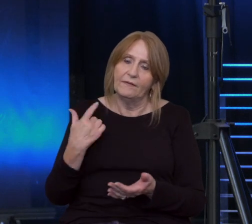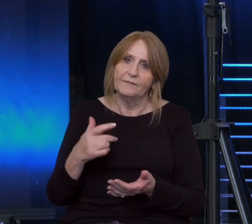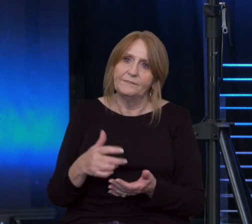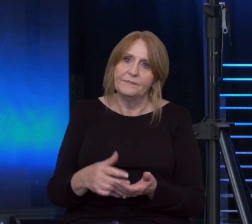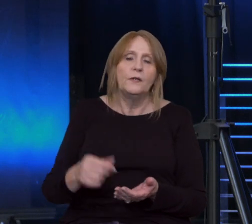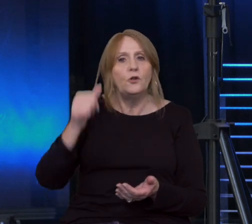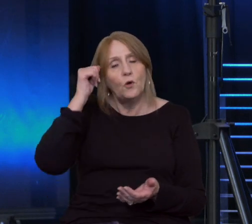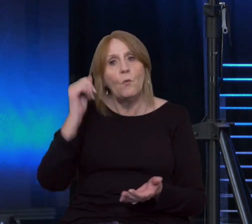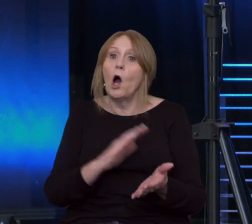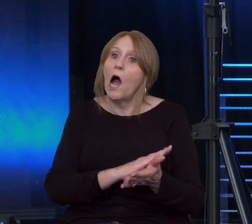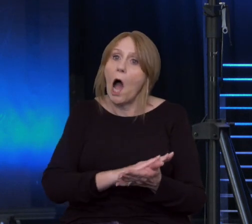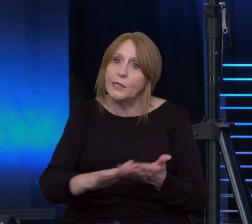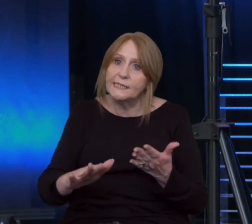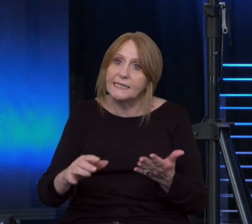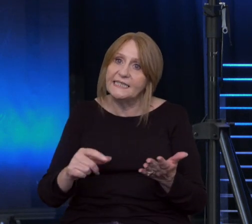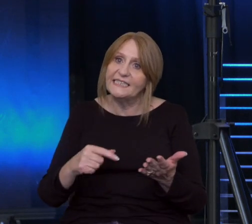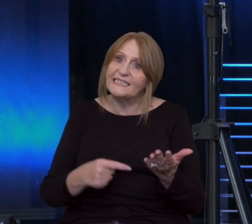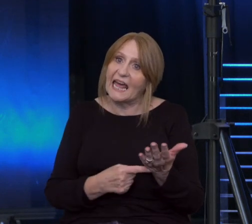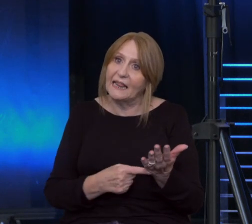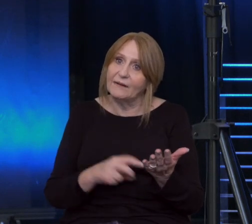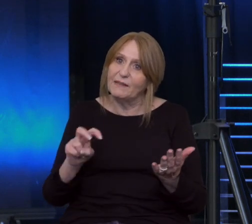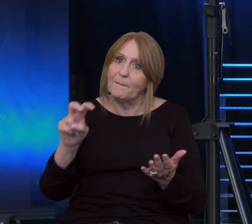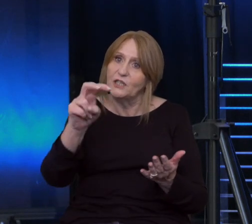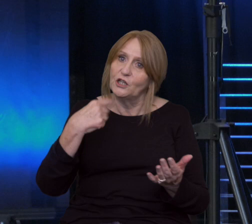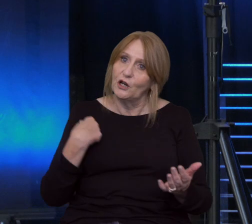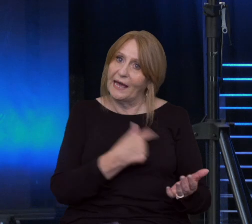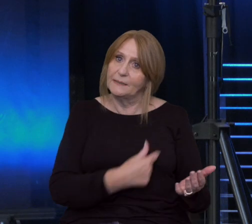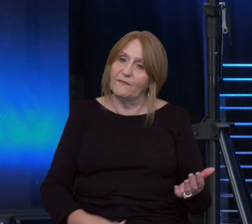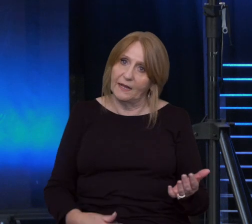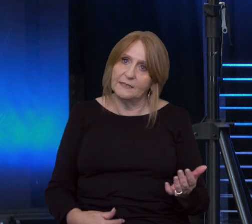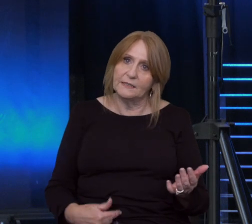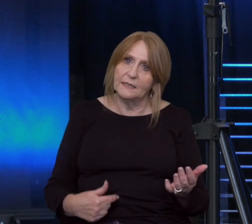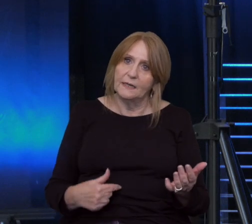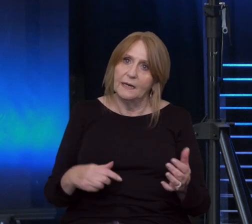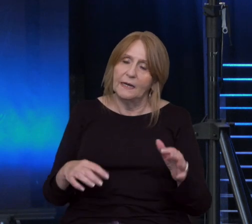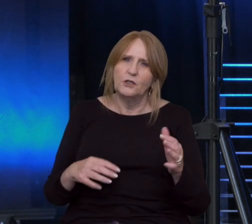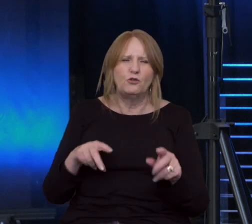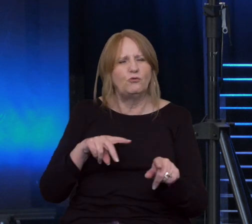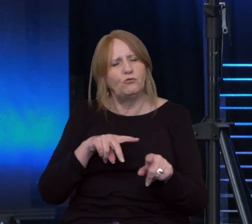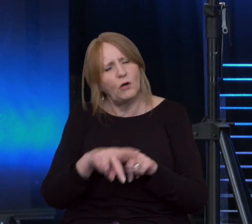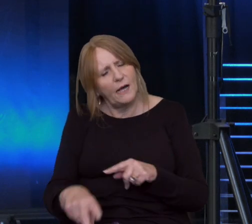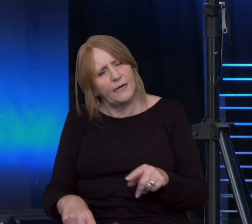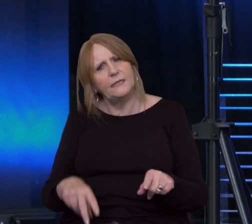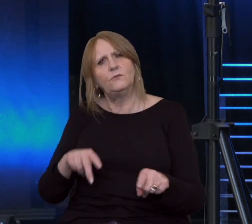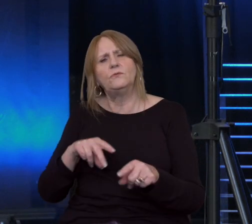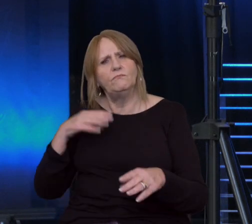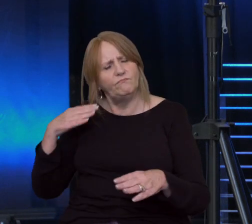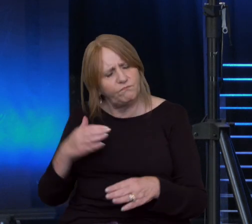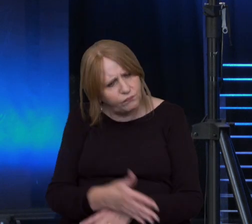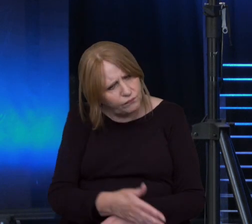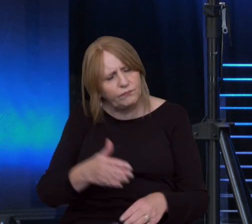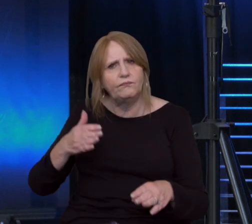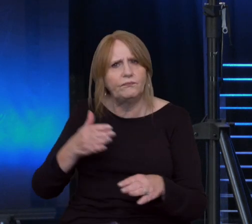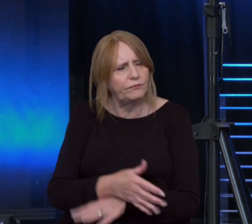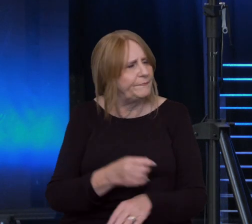Hudson Taylor, who coined that phrase, the divine exchange, tried so hard to serve God with little